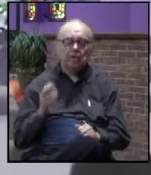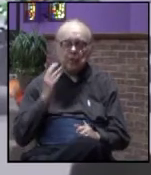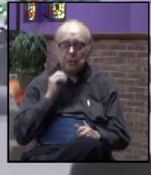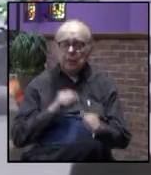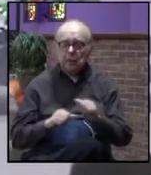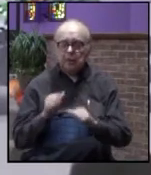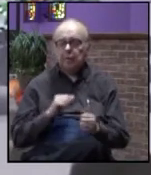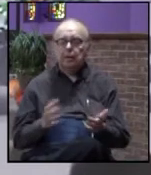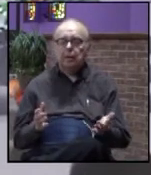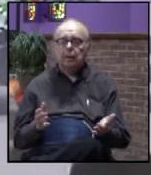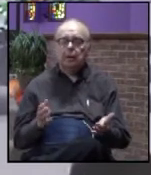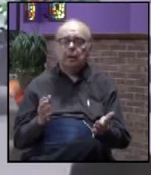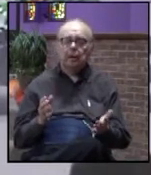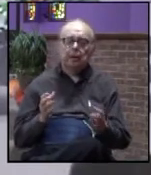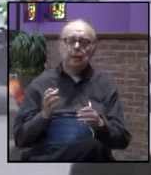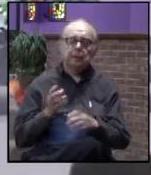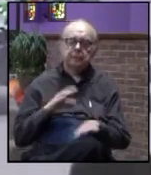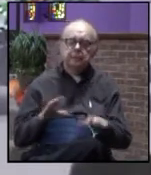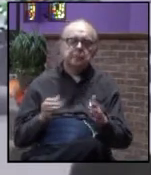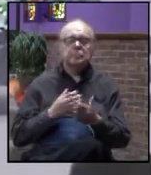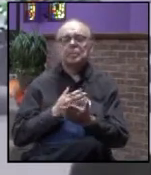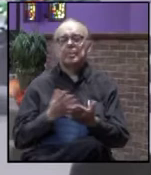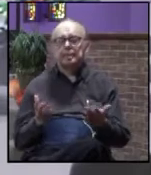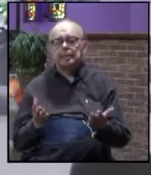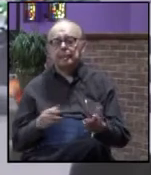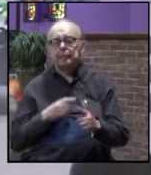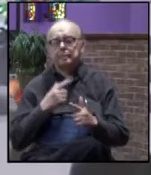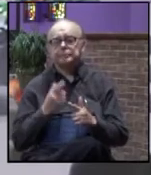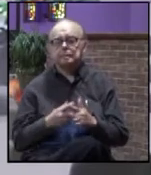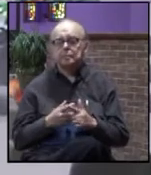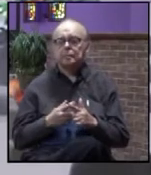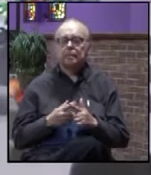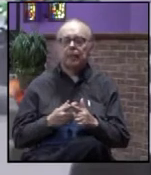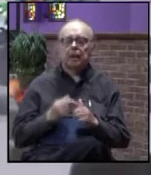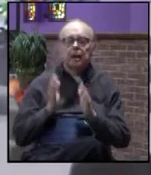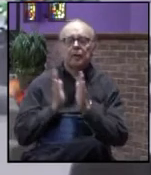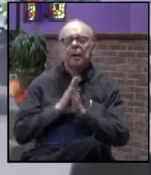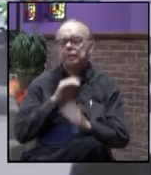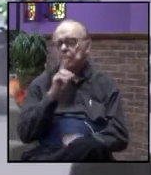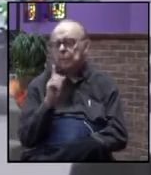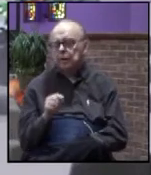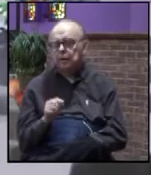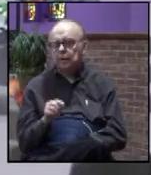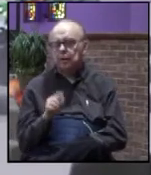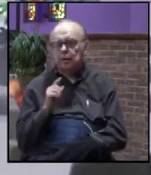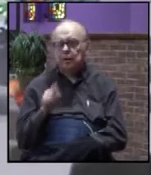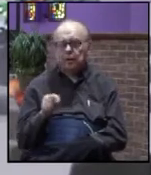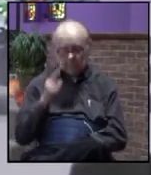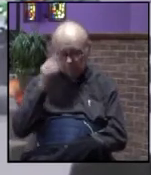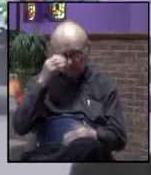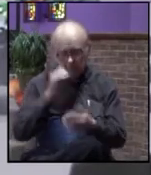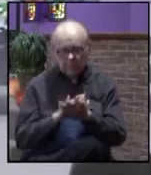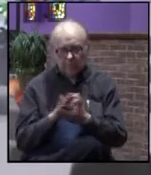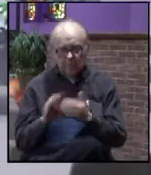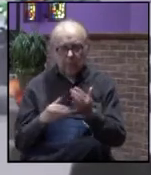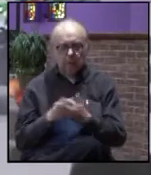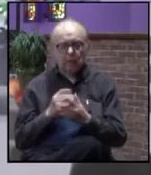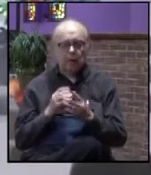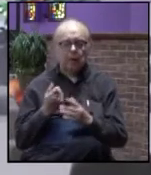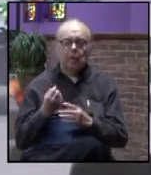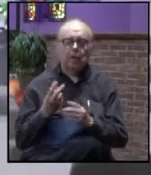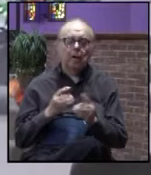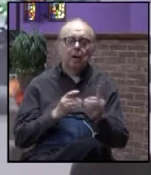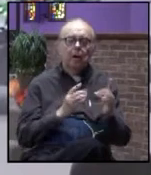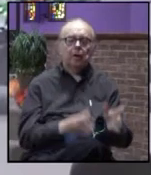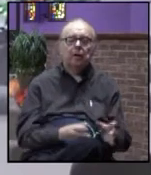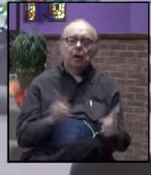each other. And they began to do these things. Let me ask you this question. Do you believe that all 12 of those